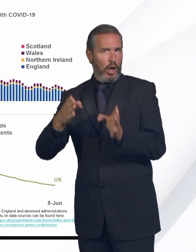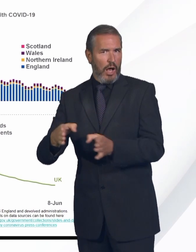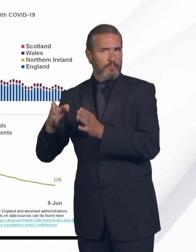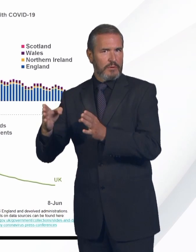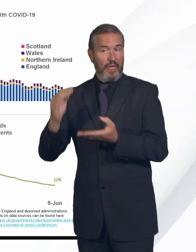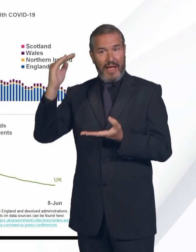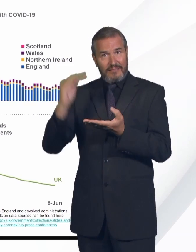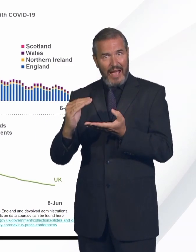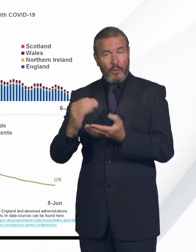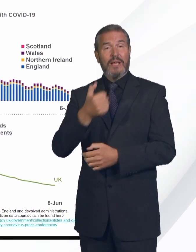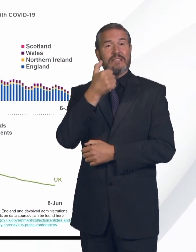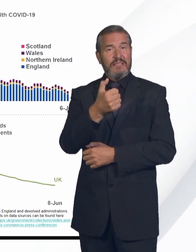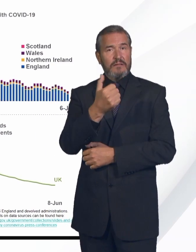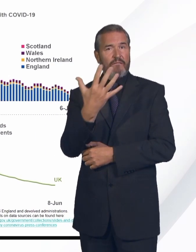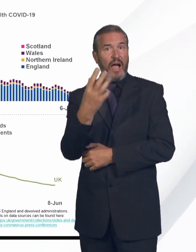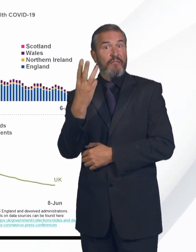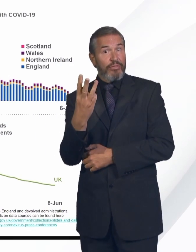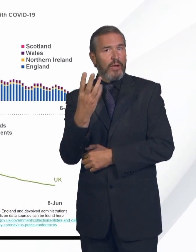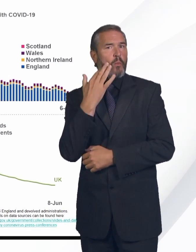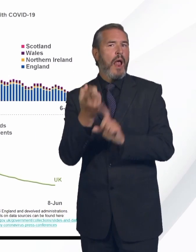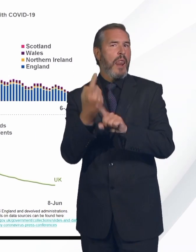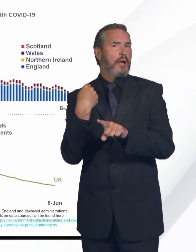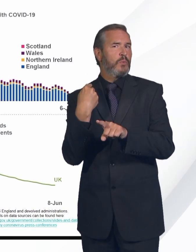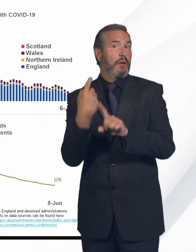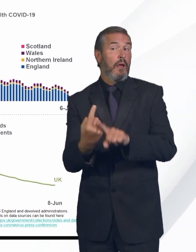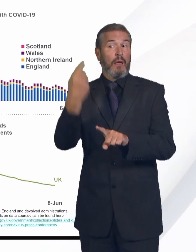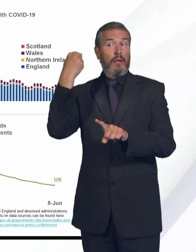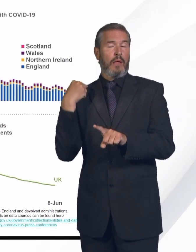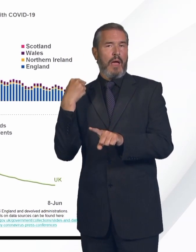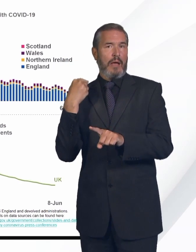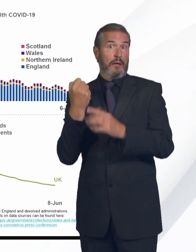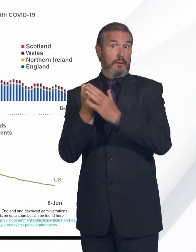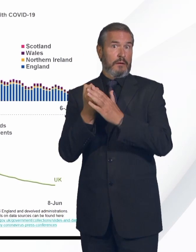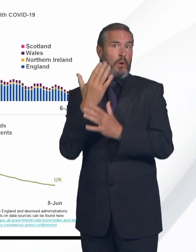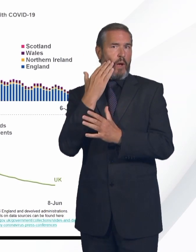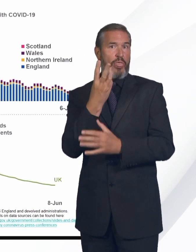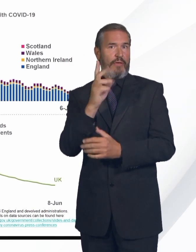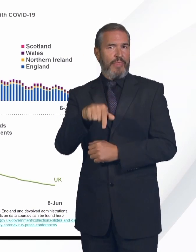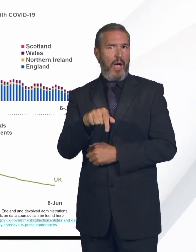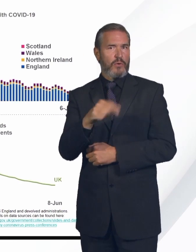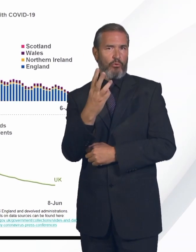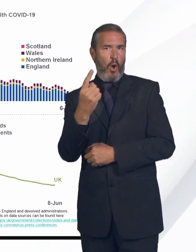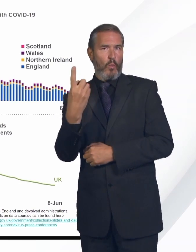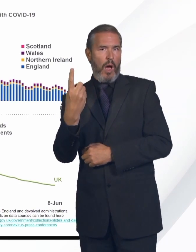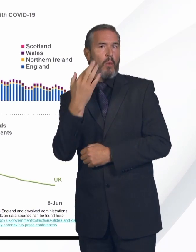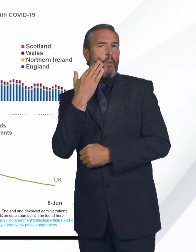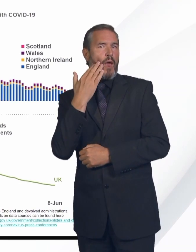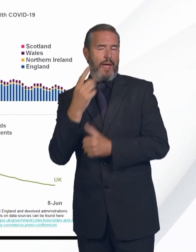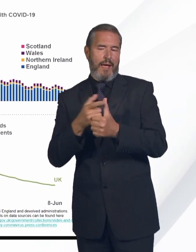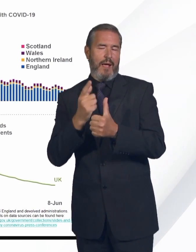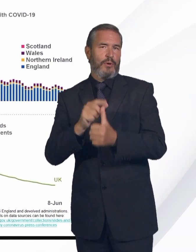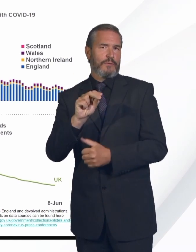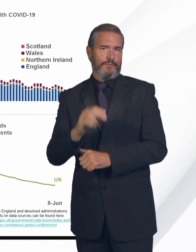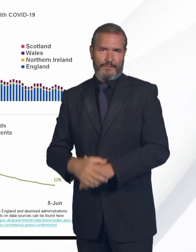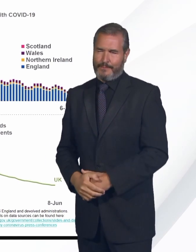down from 653 a week ago and down from a peak of 3,301 on the 12th of